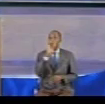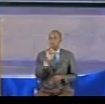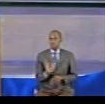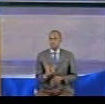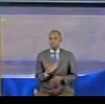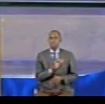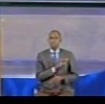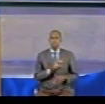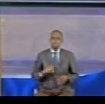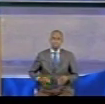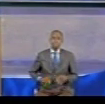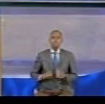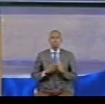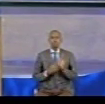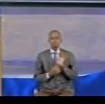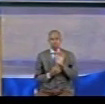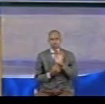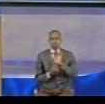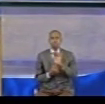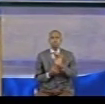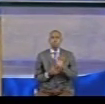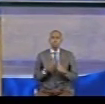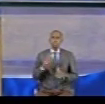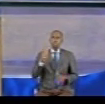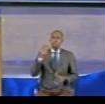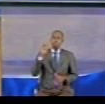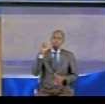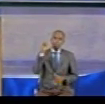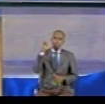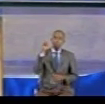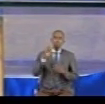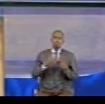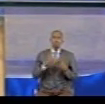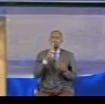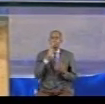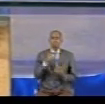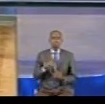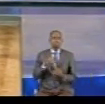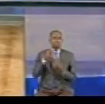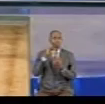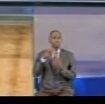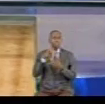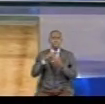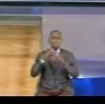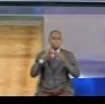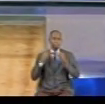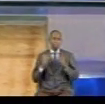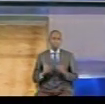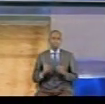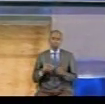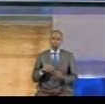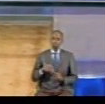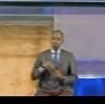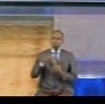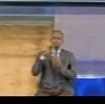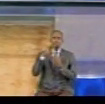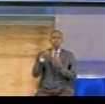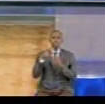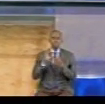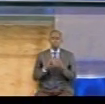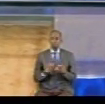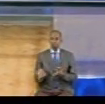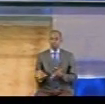proved himself to be unique in power, unique in